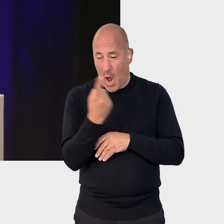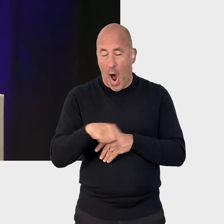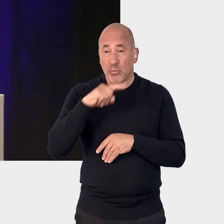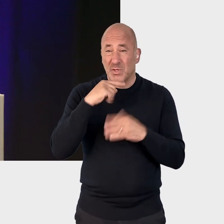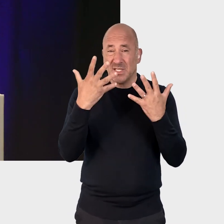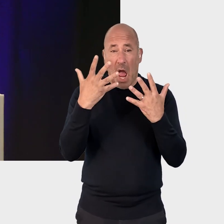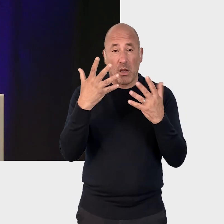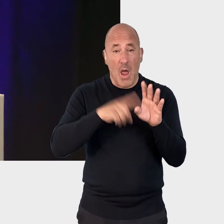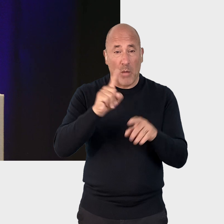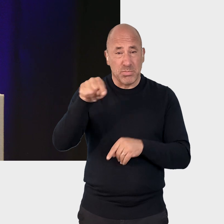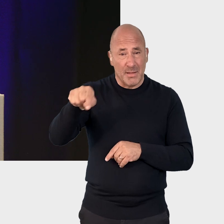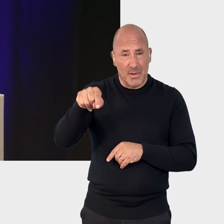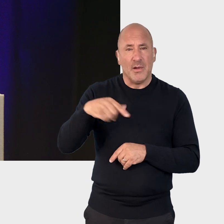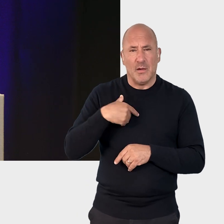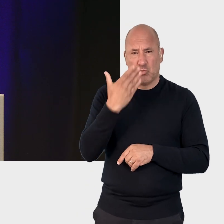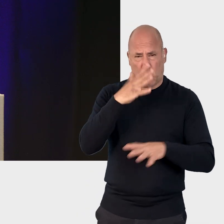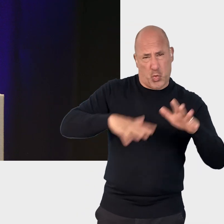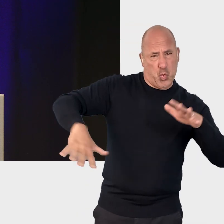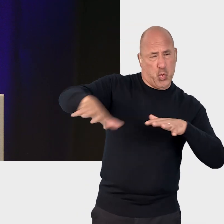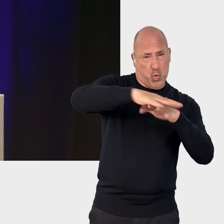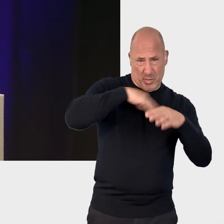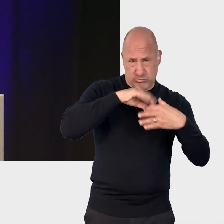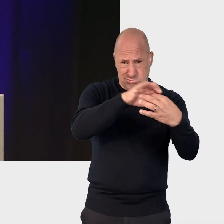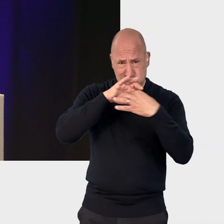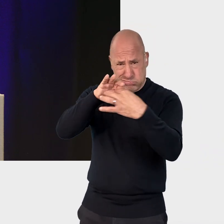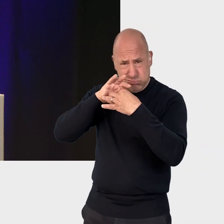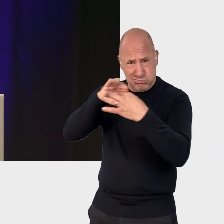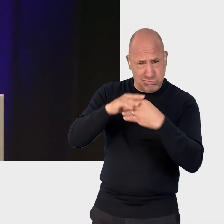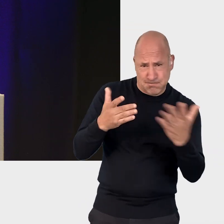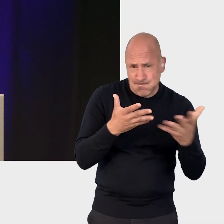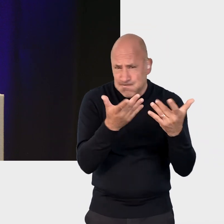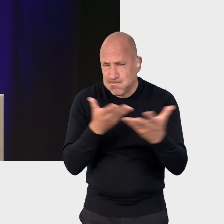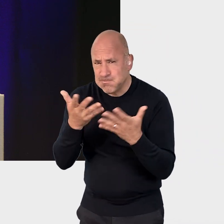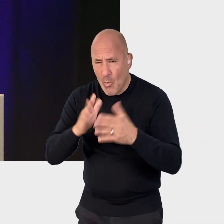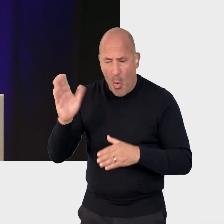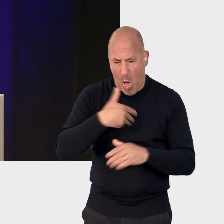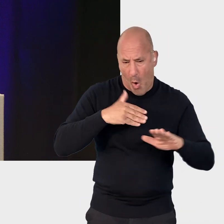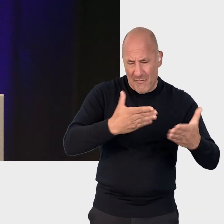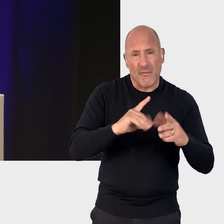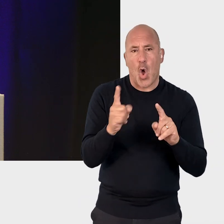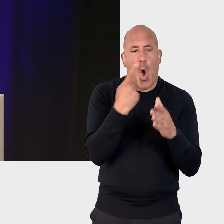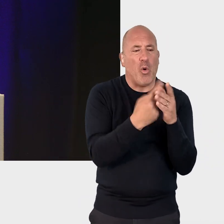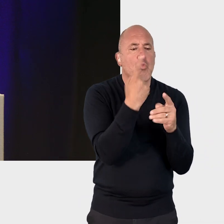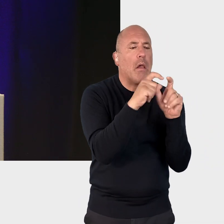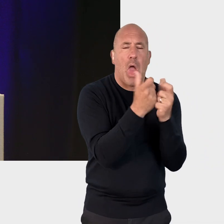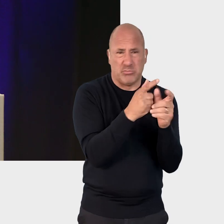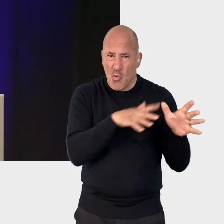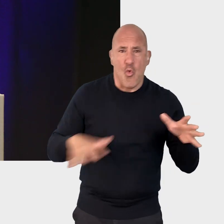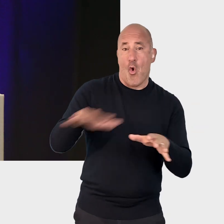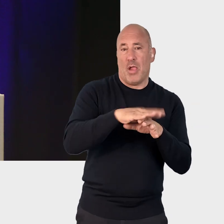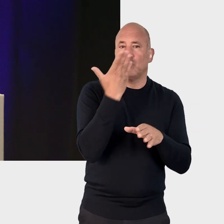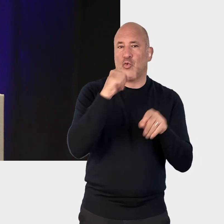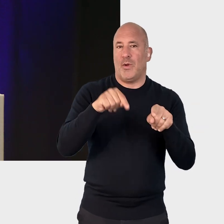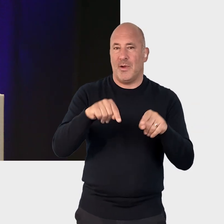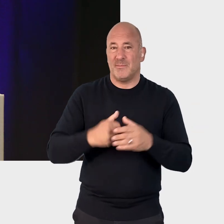area with 110 young people. We worked across the entire school to ensure we could connect in with everyone with what we were offering.